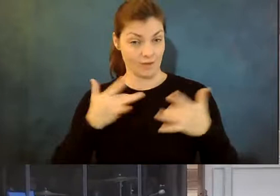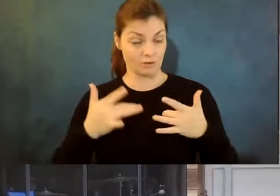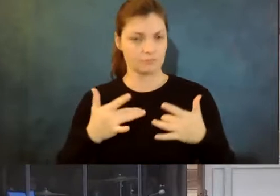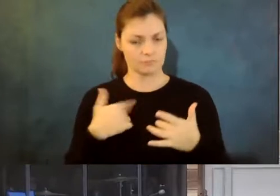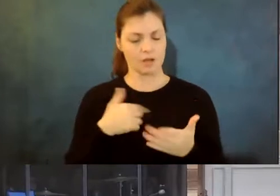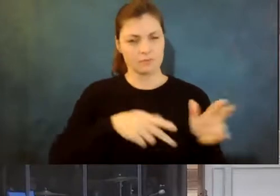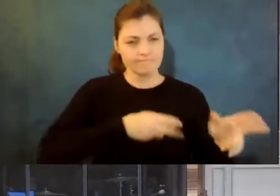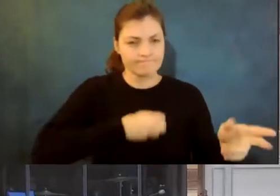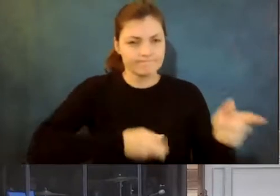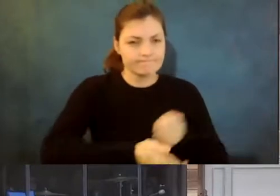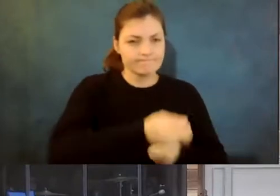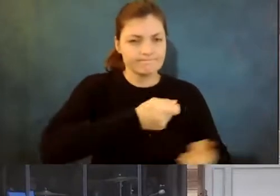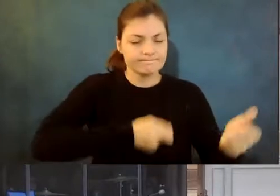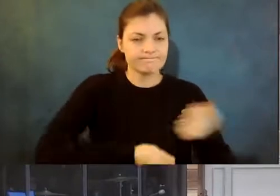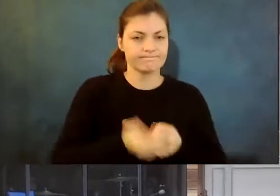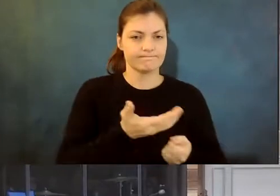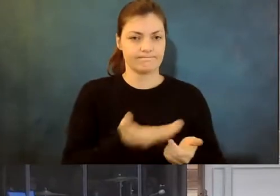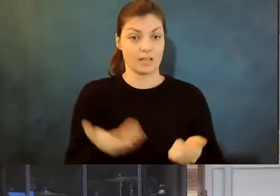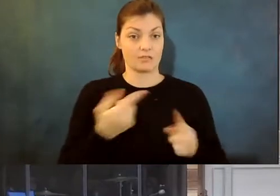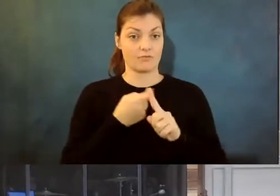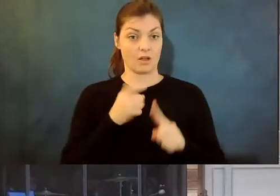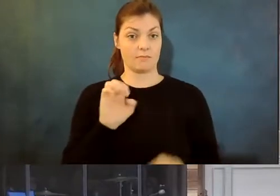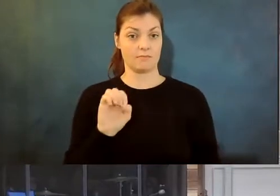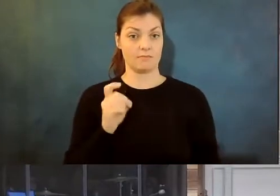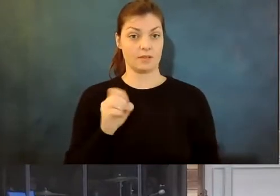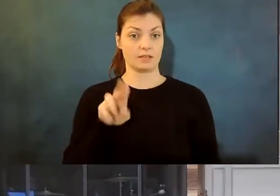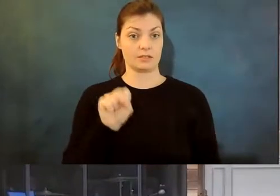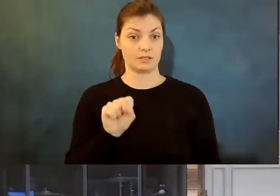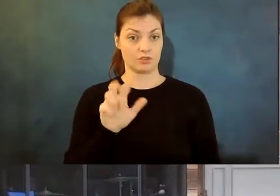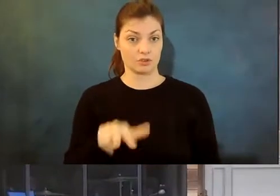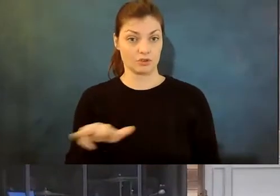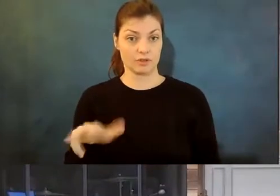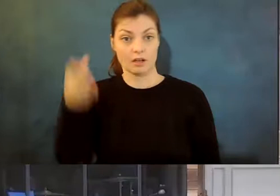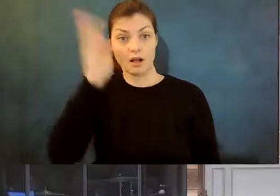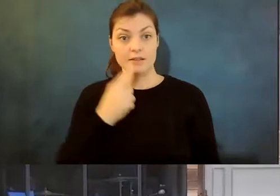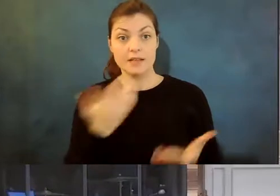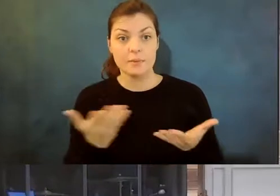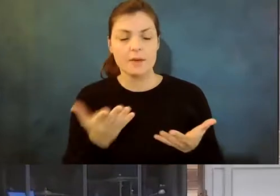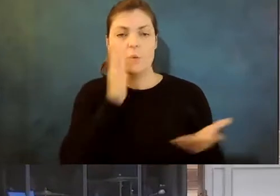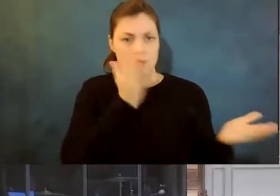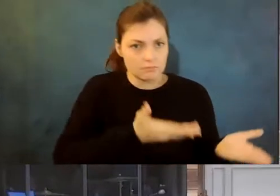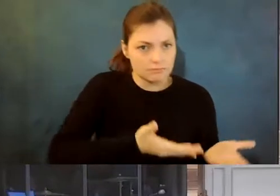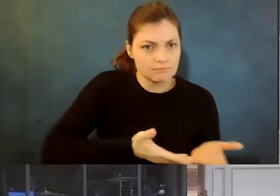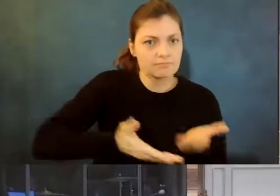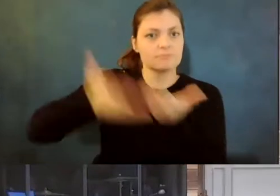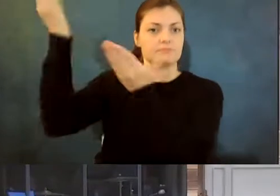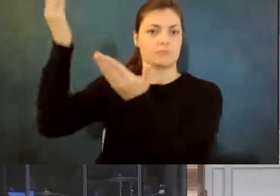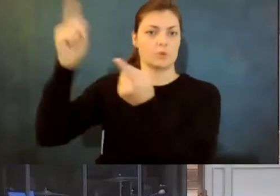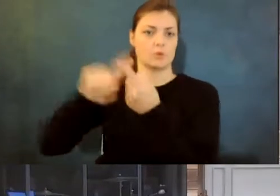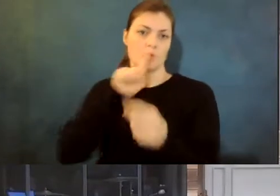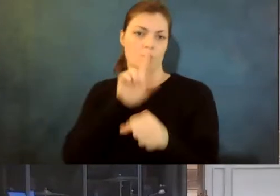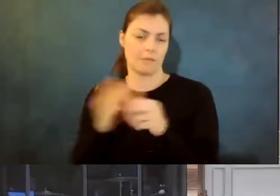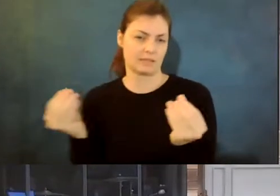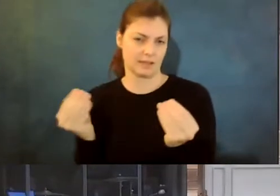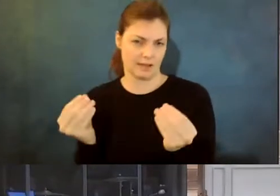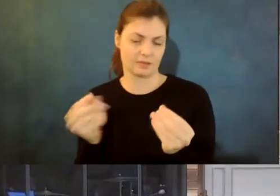33. God says, I'm going to take you up into the promised land. He really says this, because it's a big distinction.